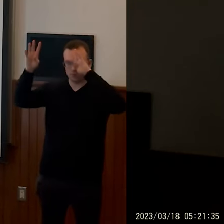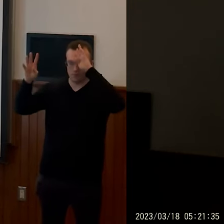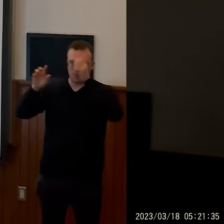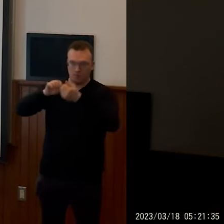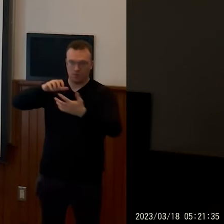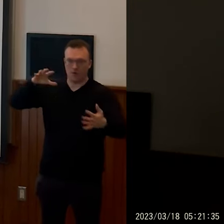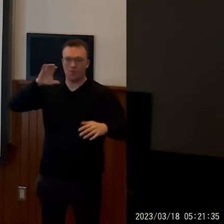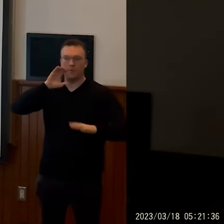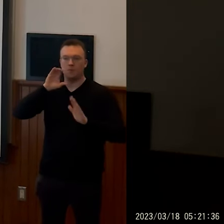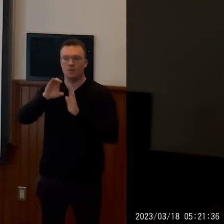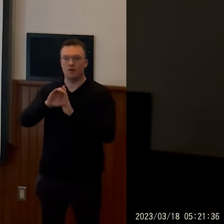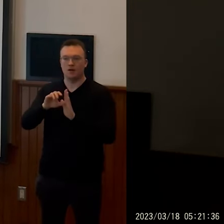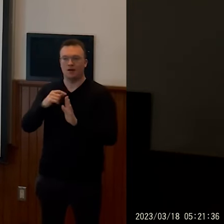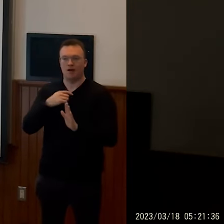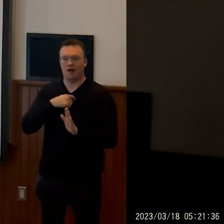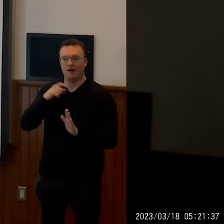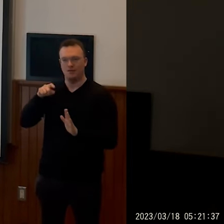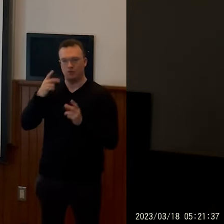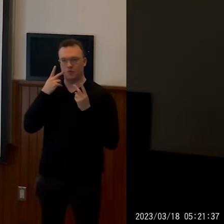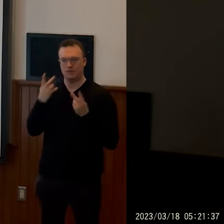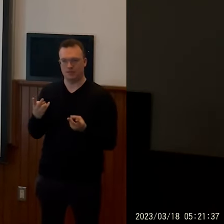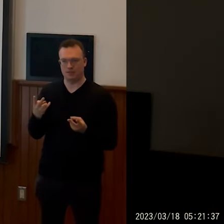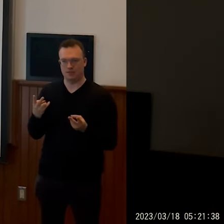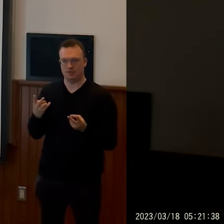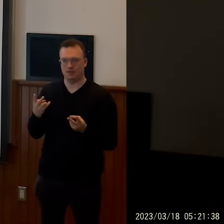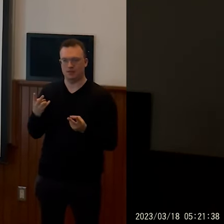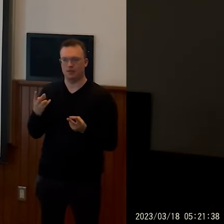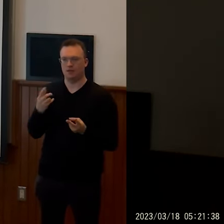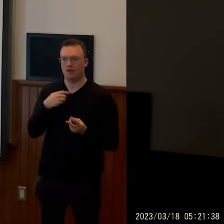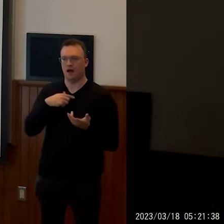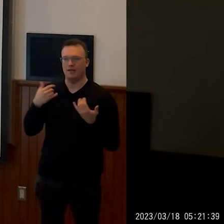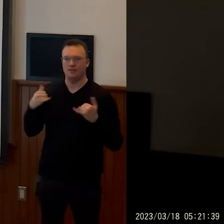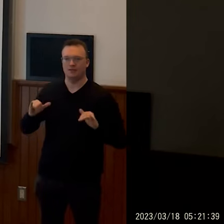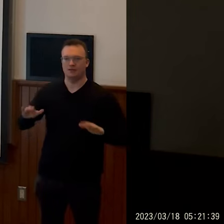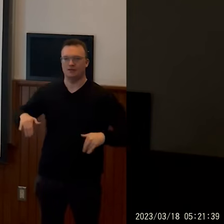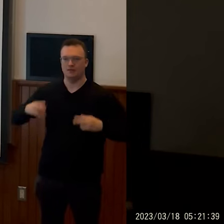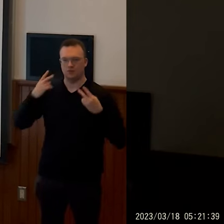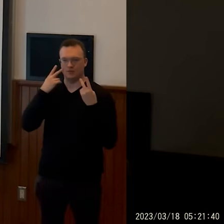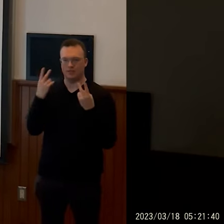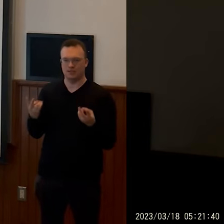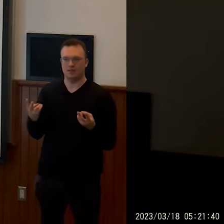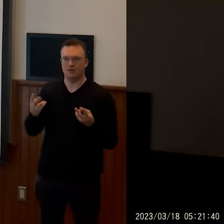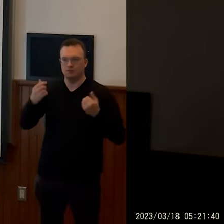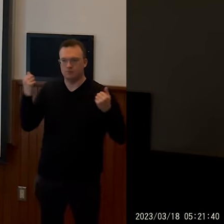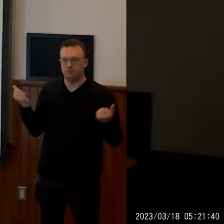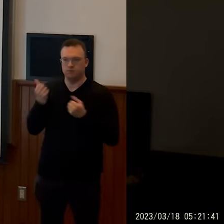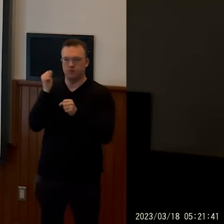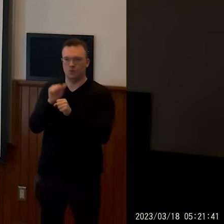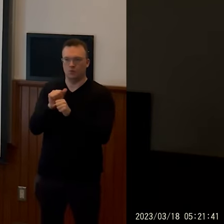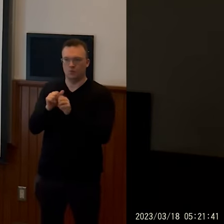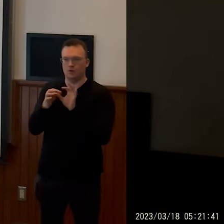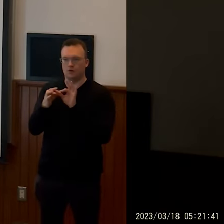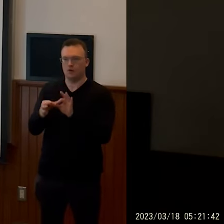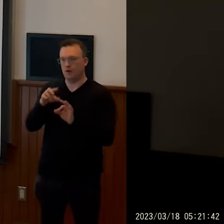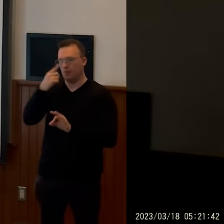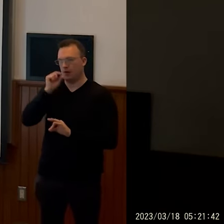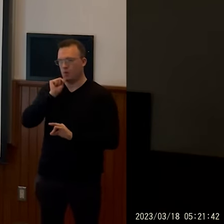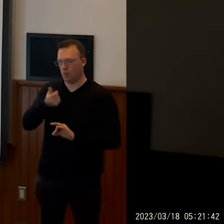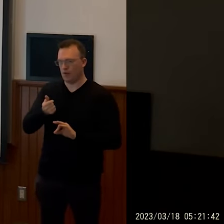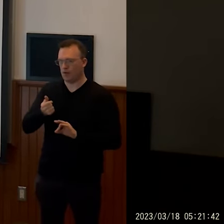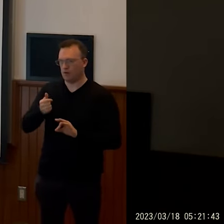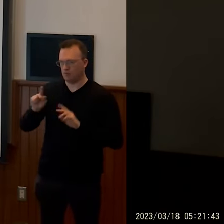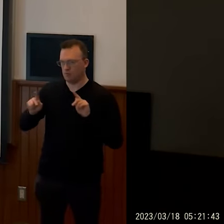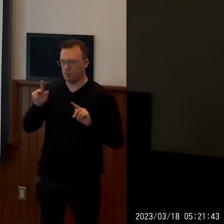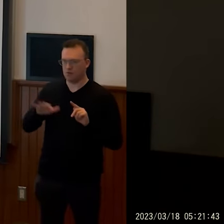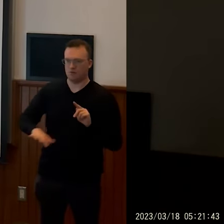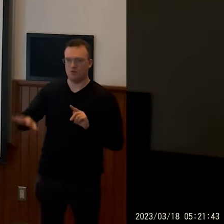images that I need to see, and I still don't see a lot of work by Black queer practitioners